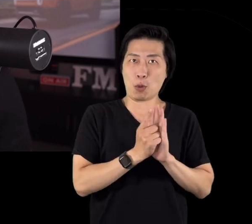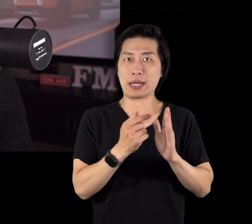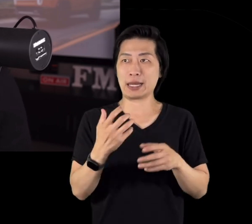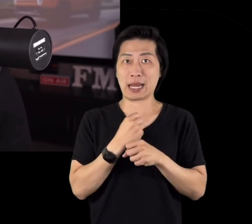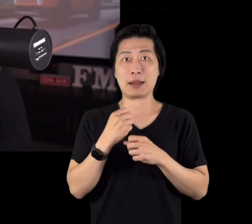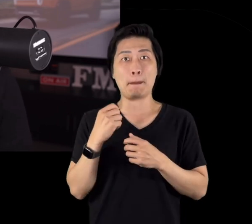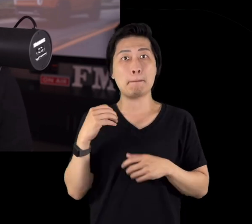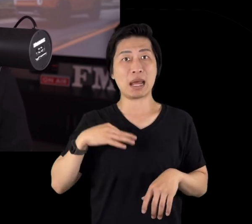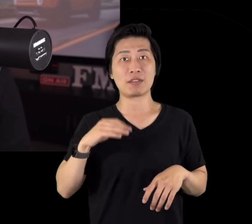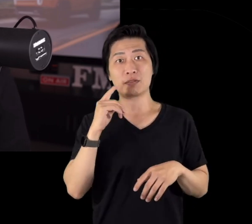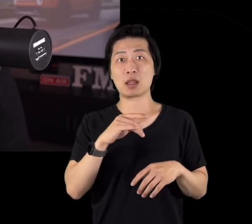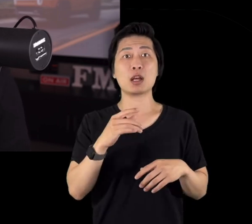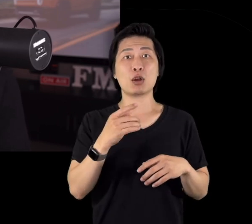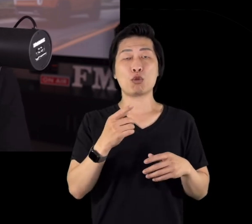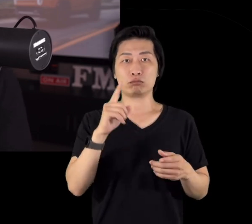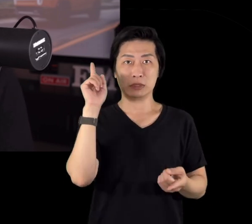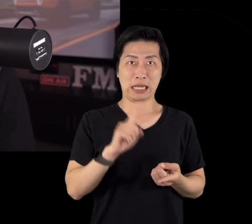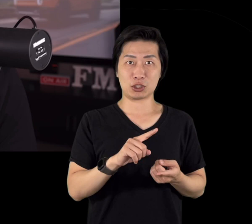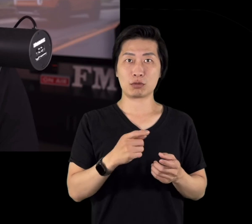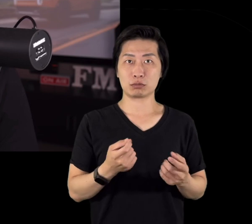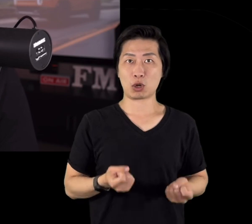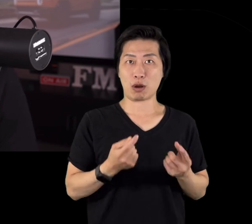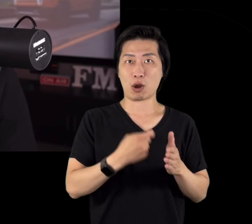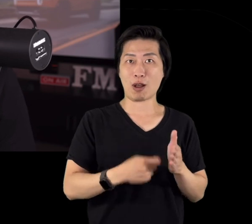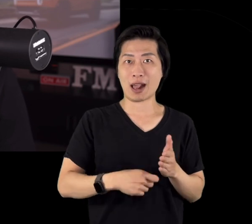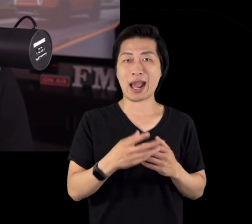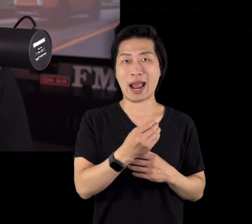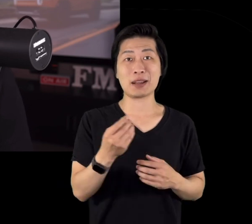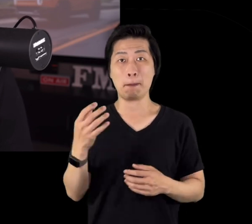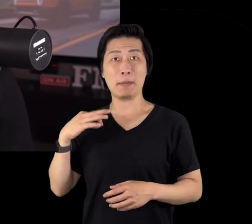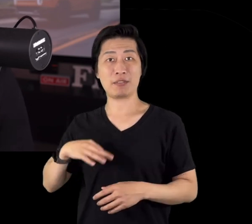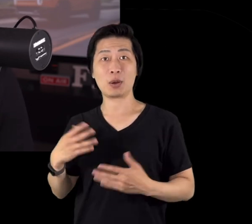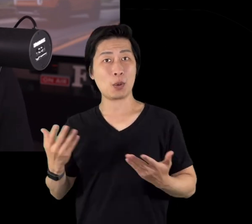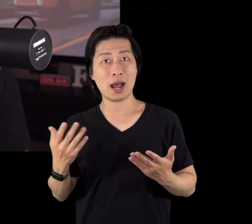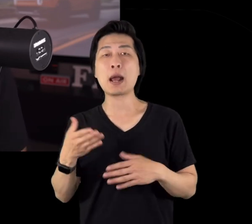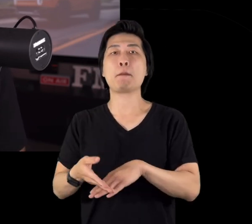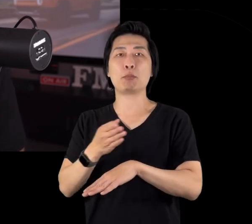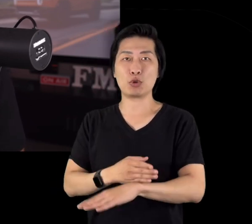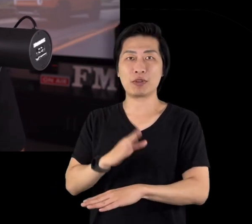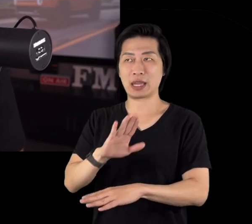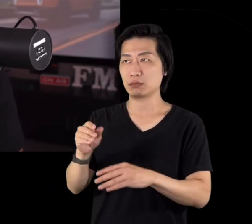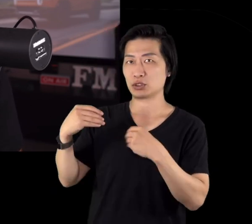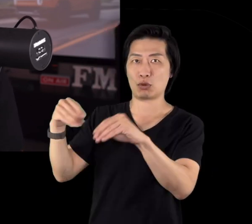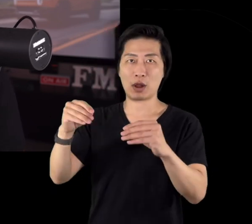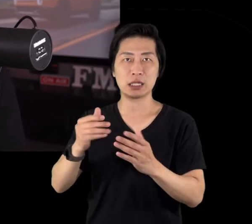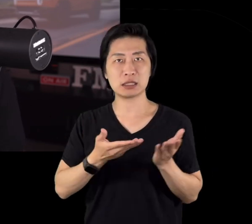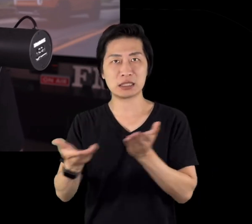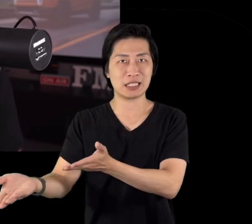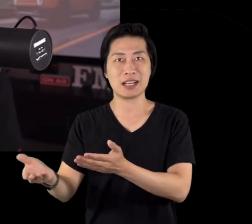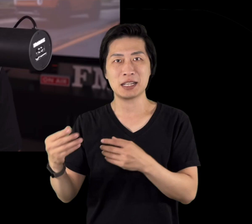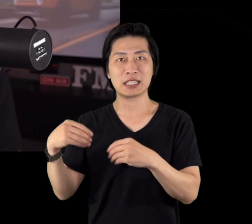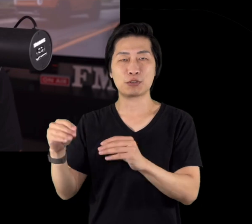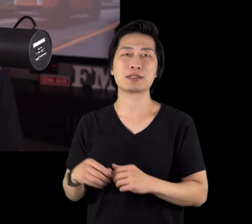from the business by removing costs, and they're also getting benefits by improving deliveries.